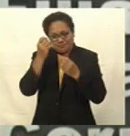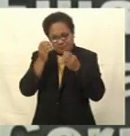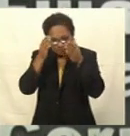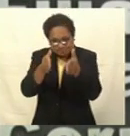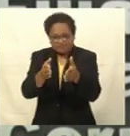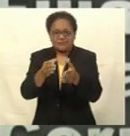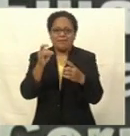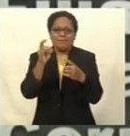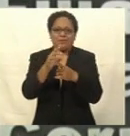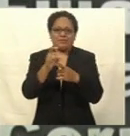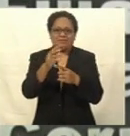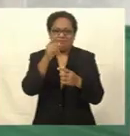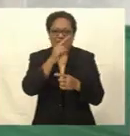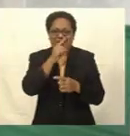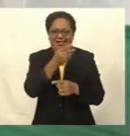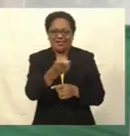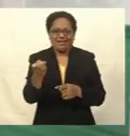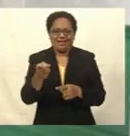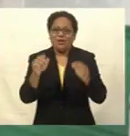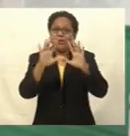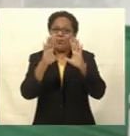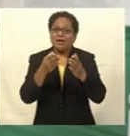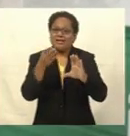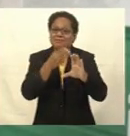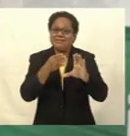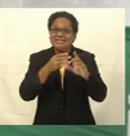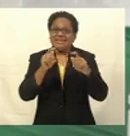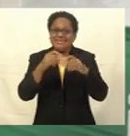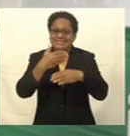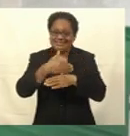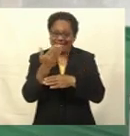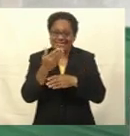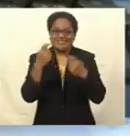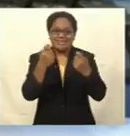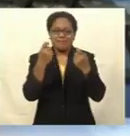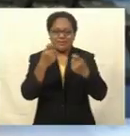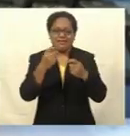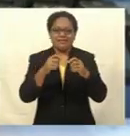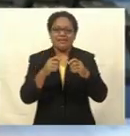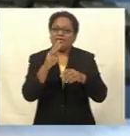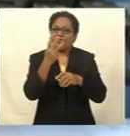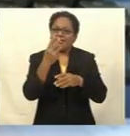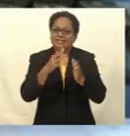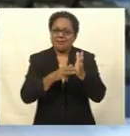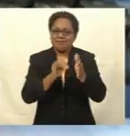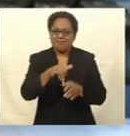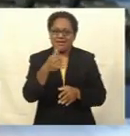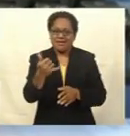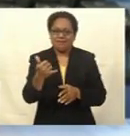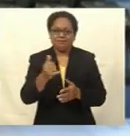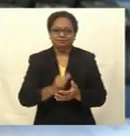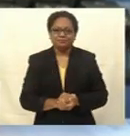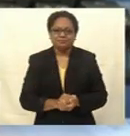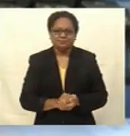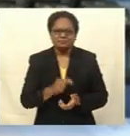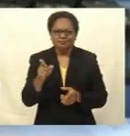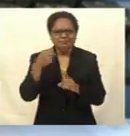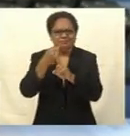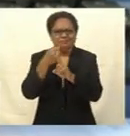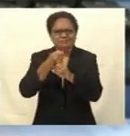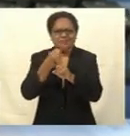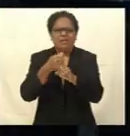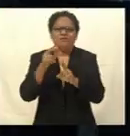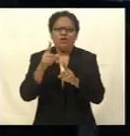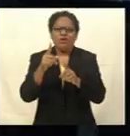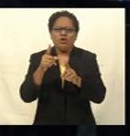know what's happening. World Media Freedom Day is observed on the 3rd of May every year to encourage and develop initiatives in favor of press freedom and to assess